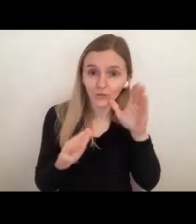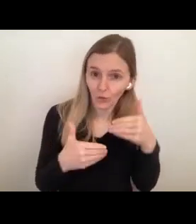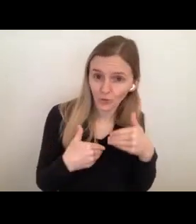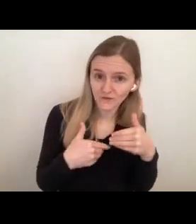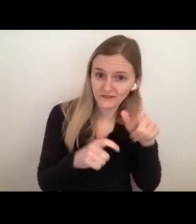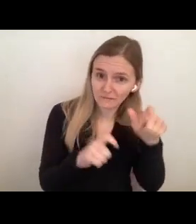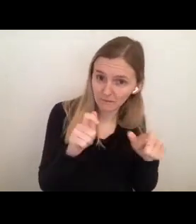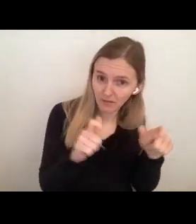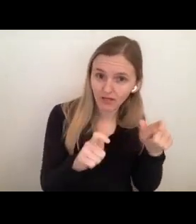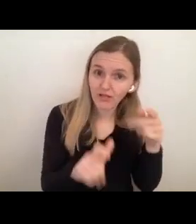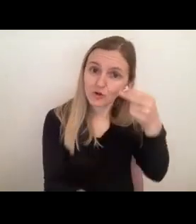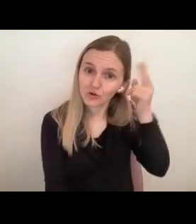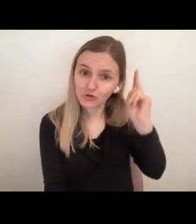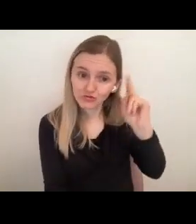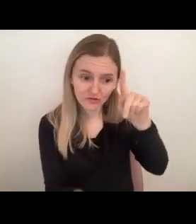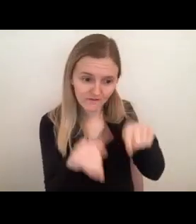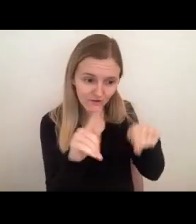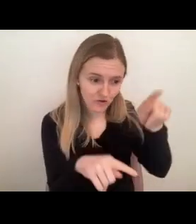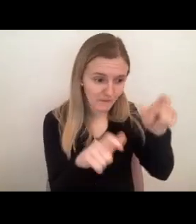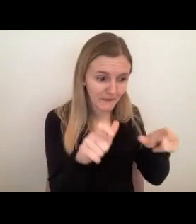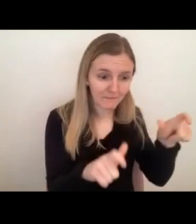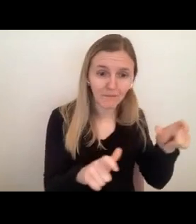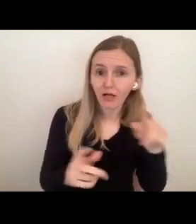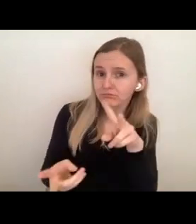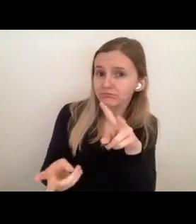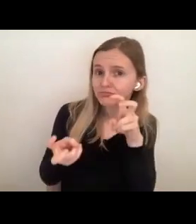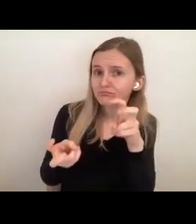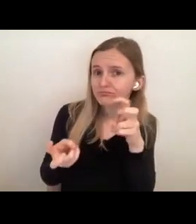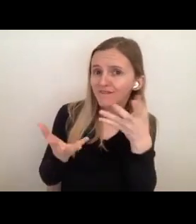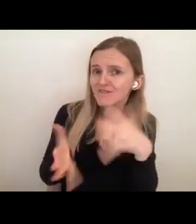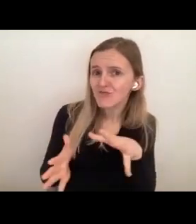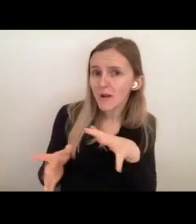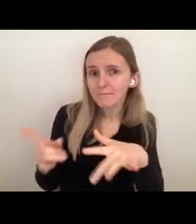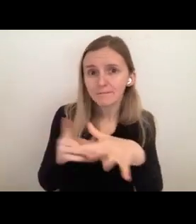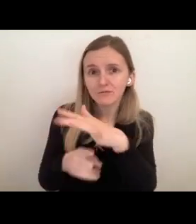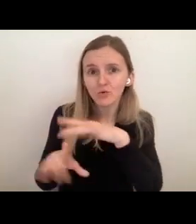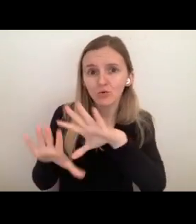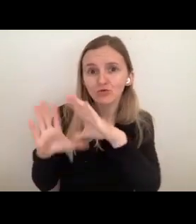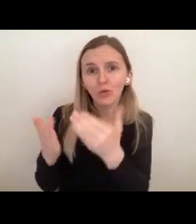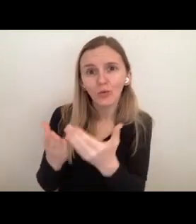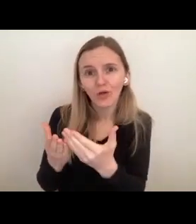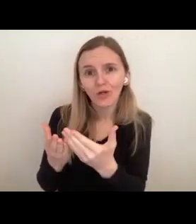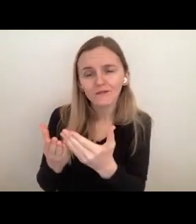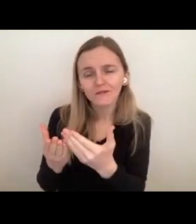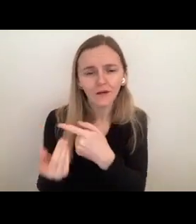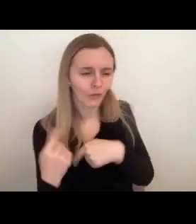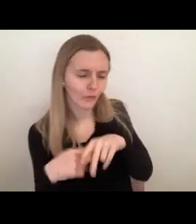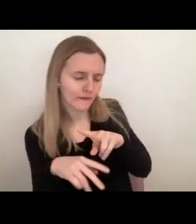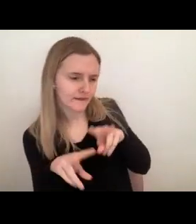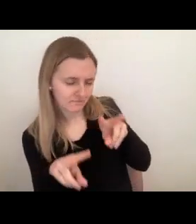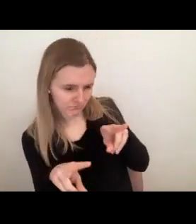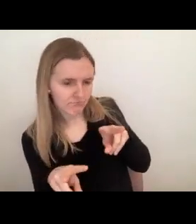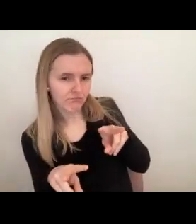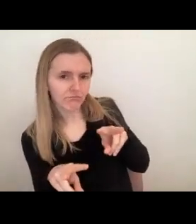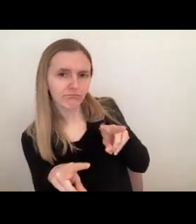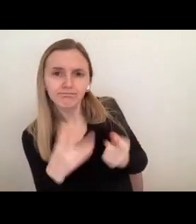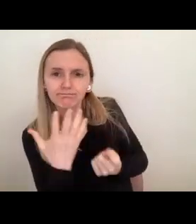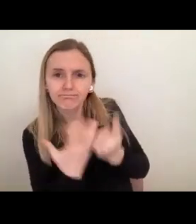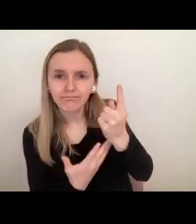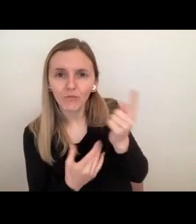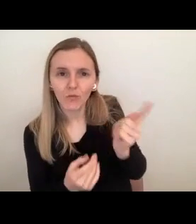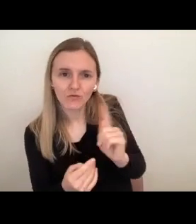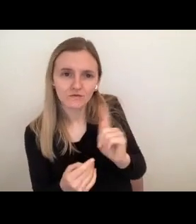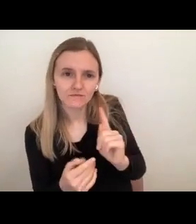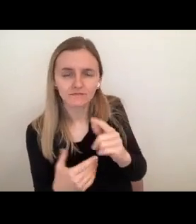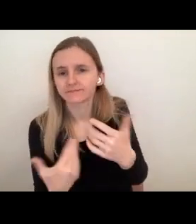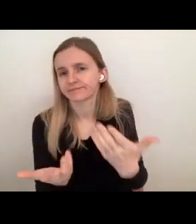neurodivergent people are getting out of their social world, and actually then what we're then seeing. So if